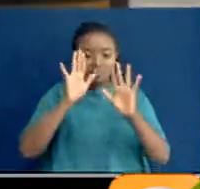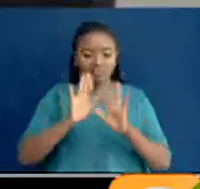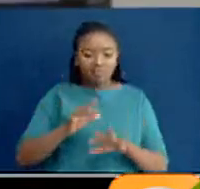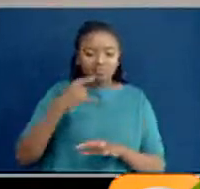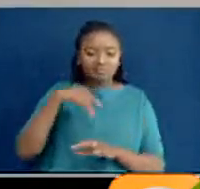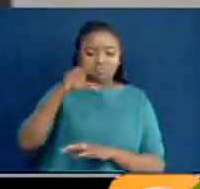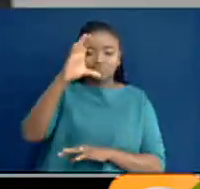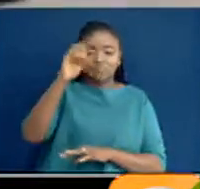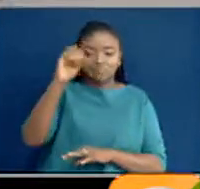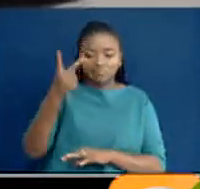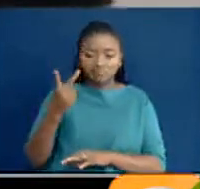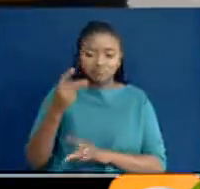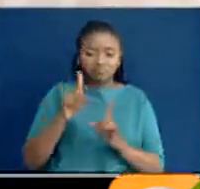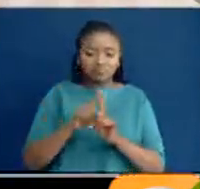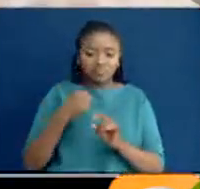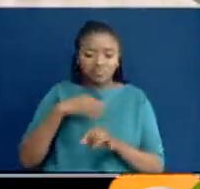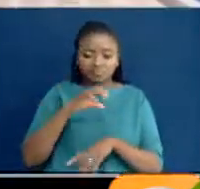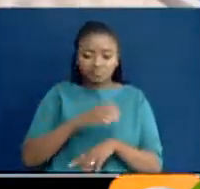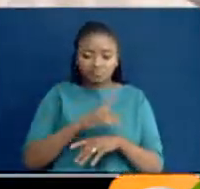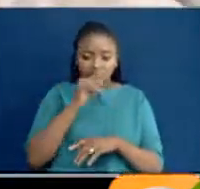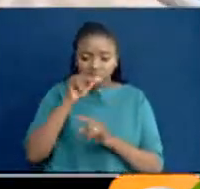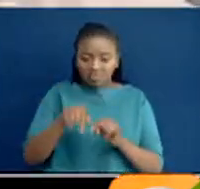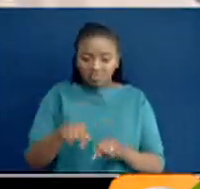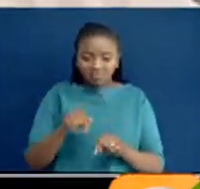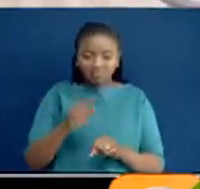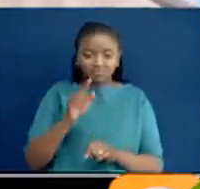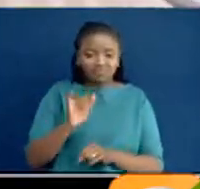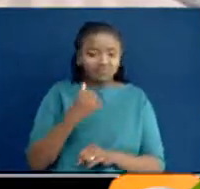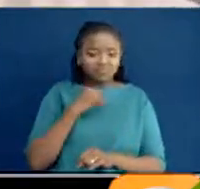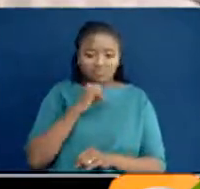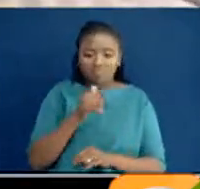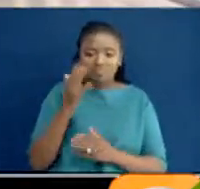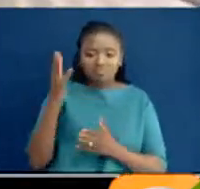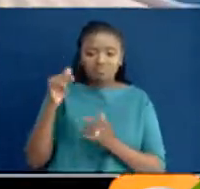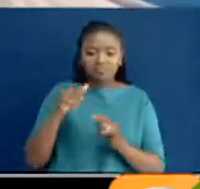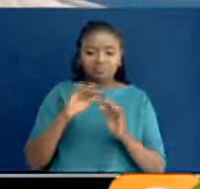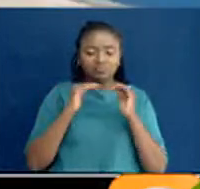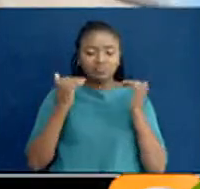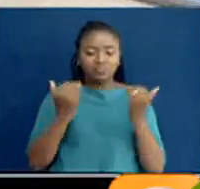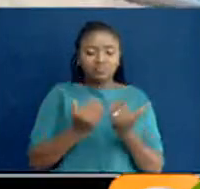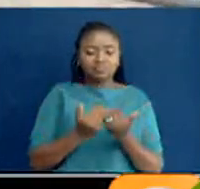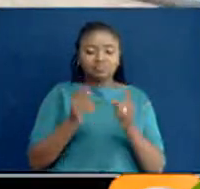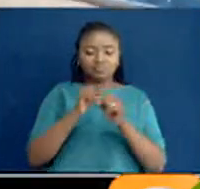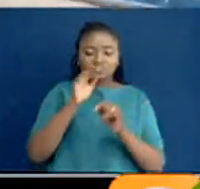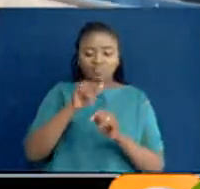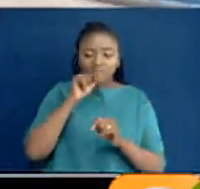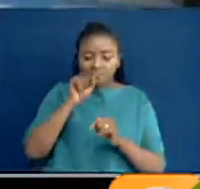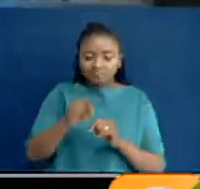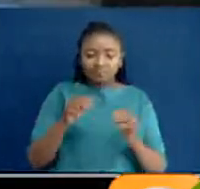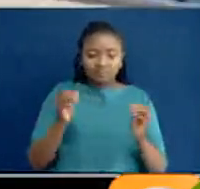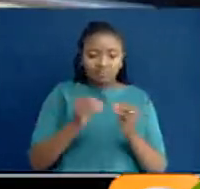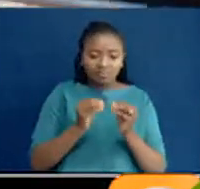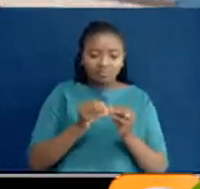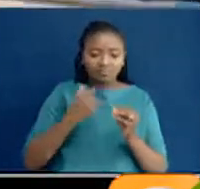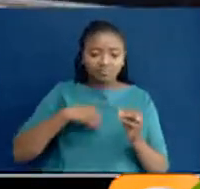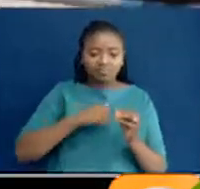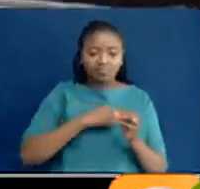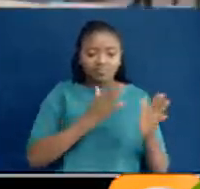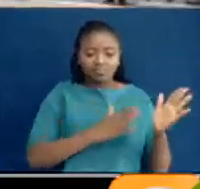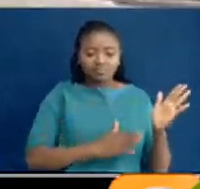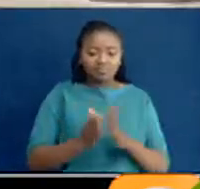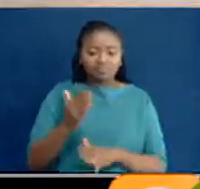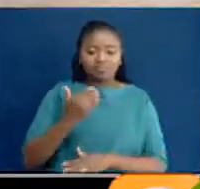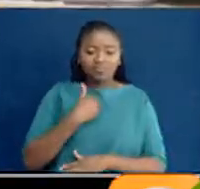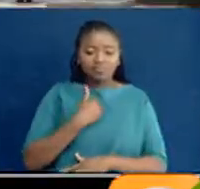now, unprecedented in the world, that out of this meeting, that we are now going to have a carbon tax,